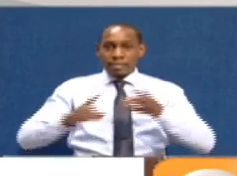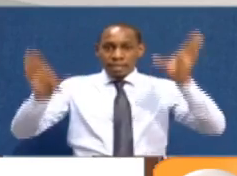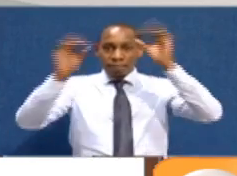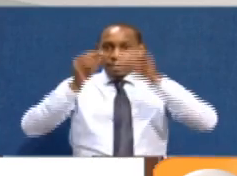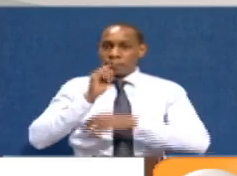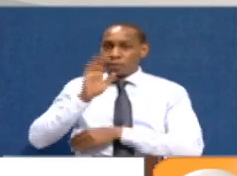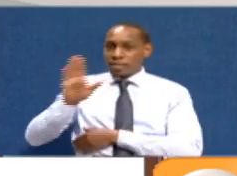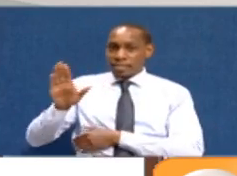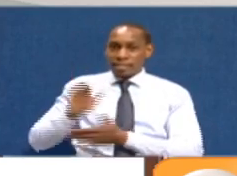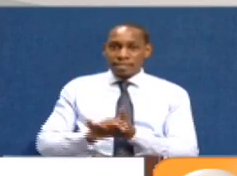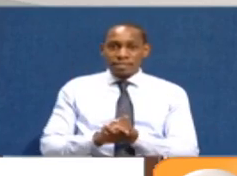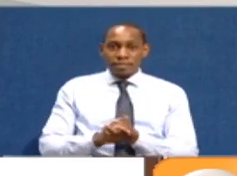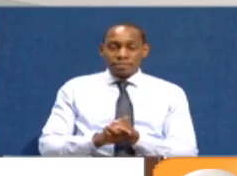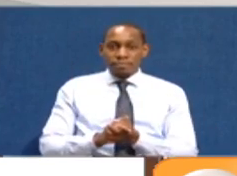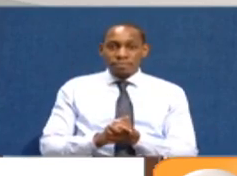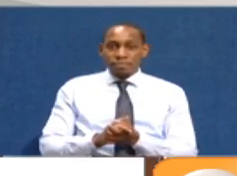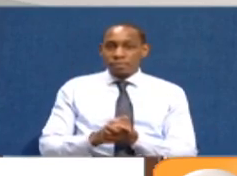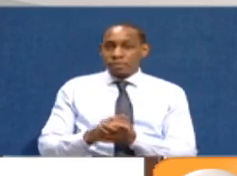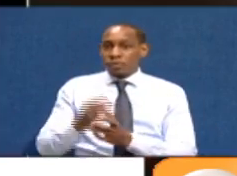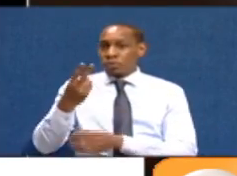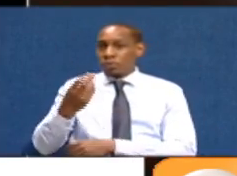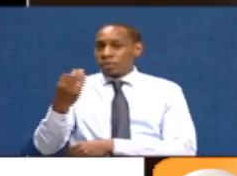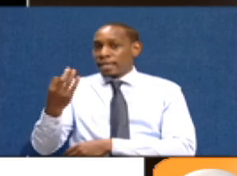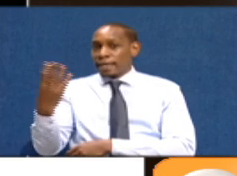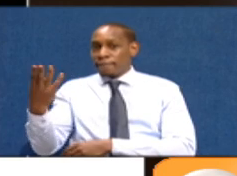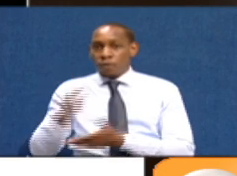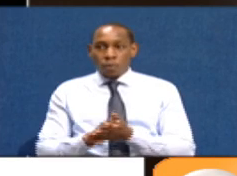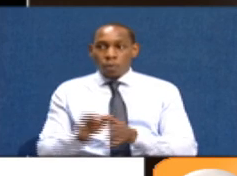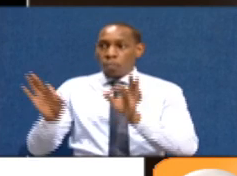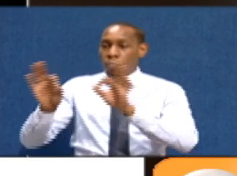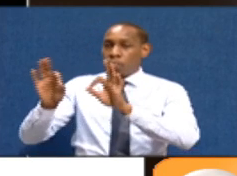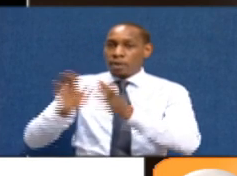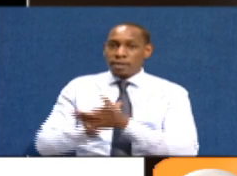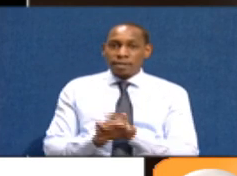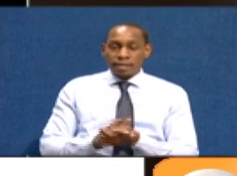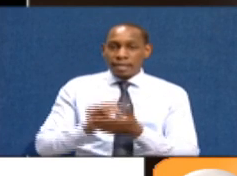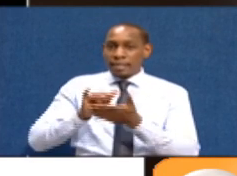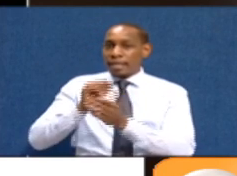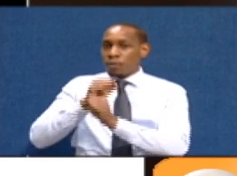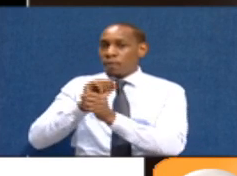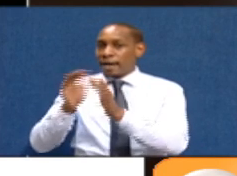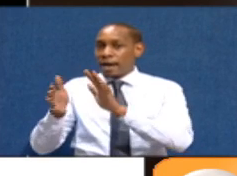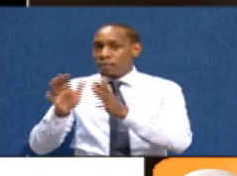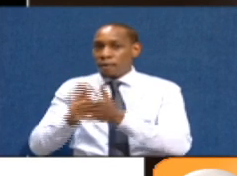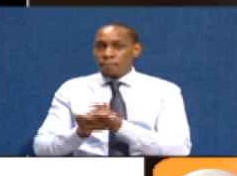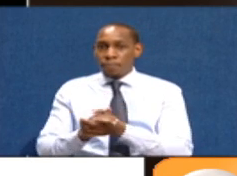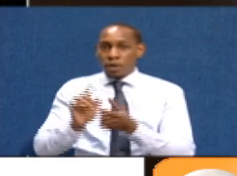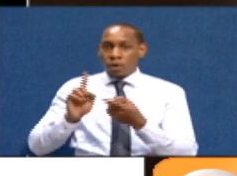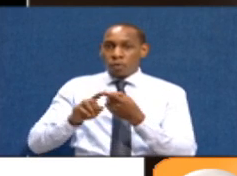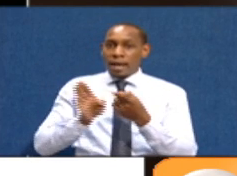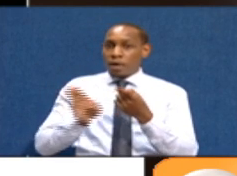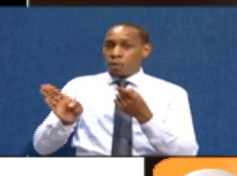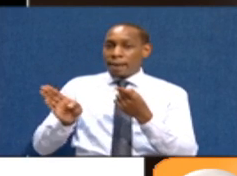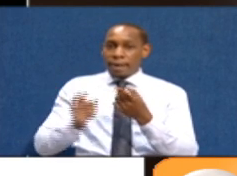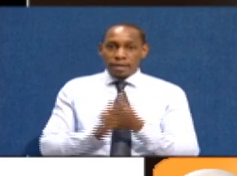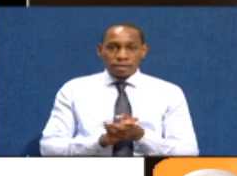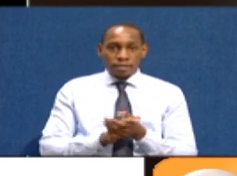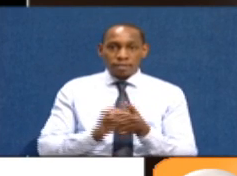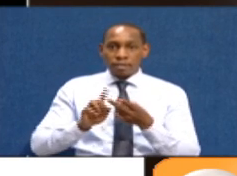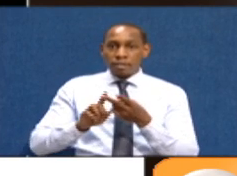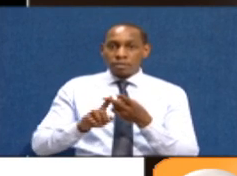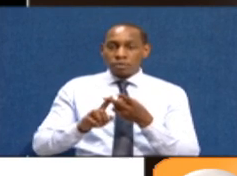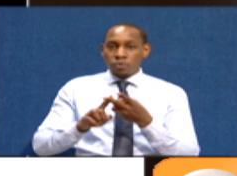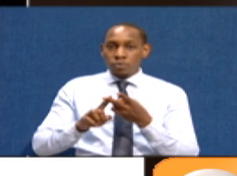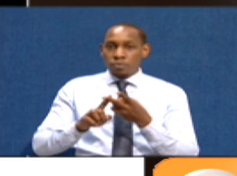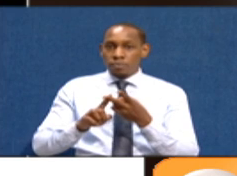there. Or two, or three. Yeah. Wow. And what's that like? I mean, Obama? Yes. That was George probably